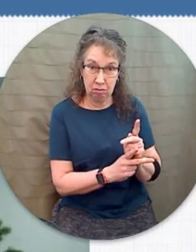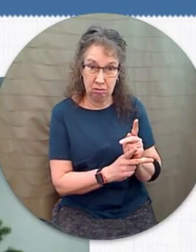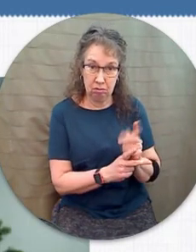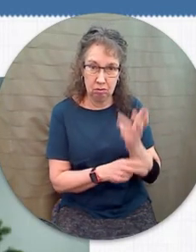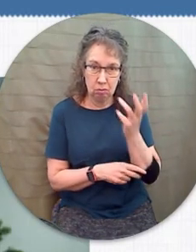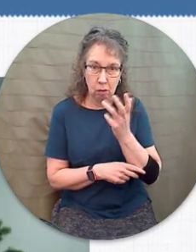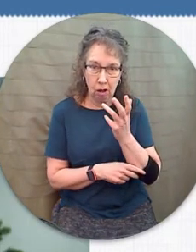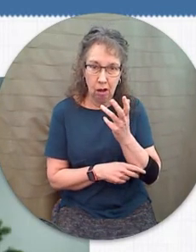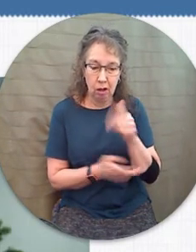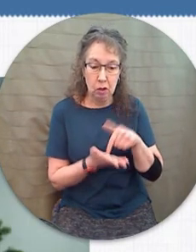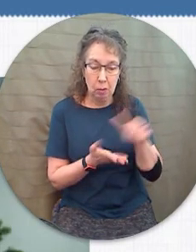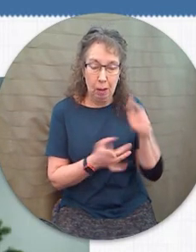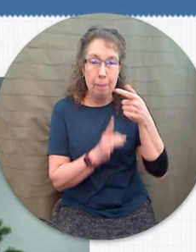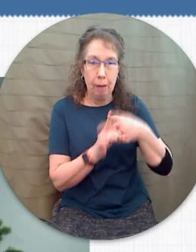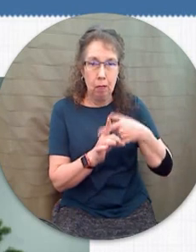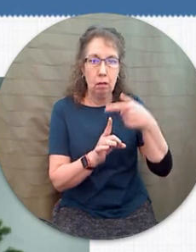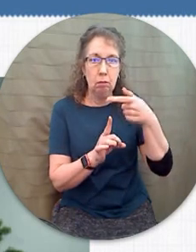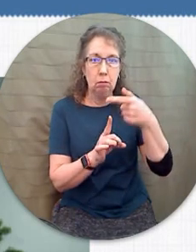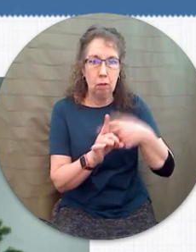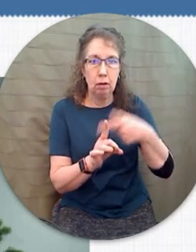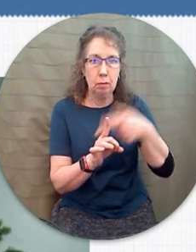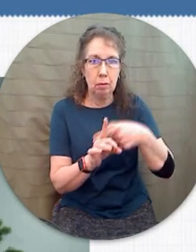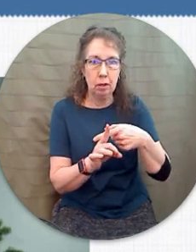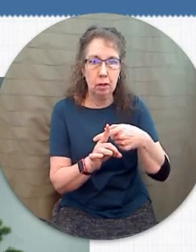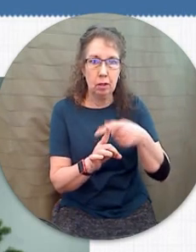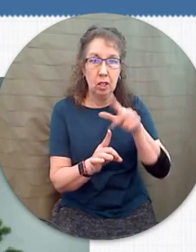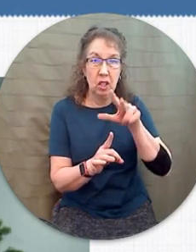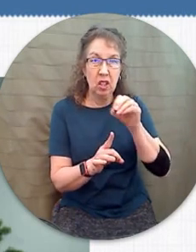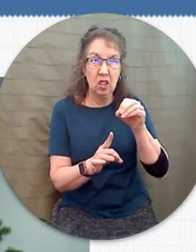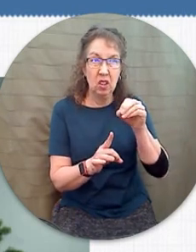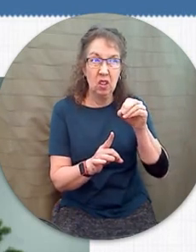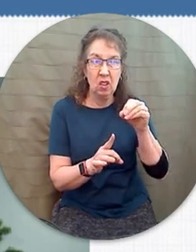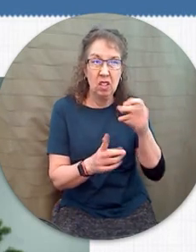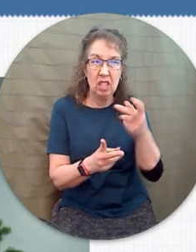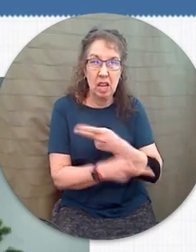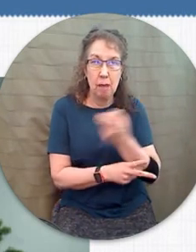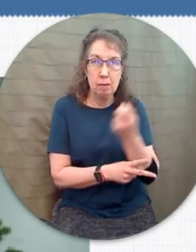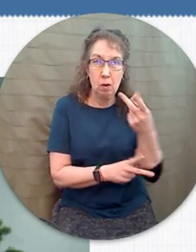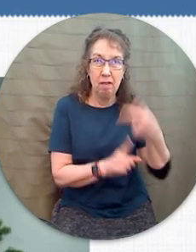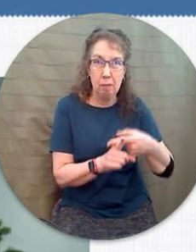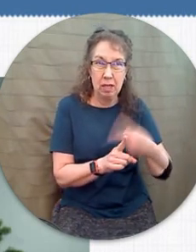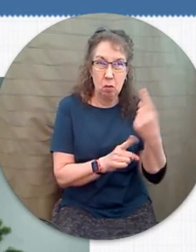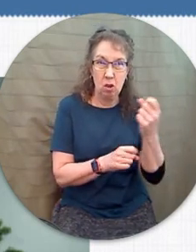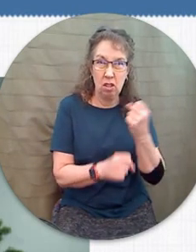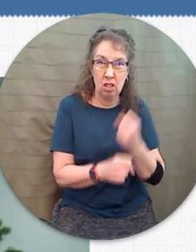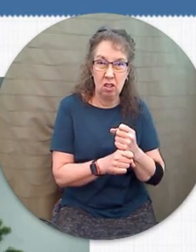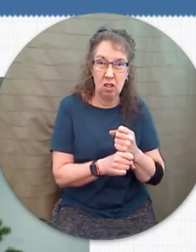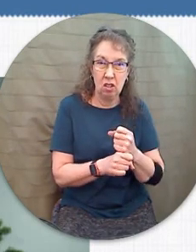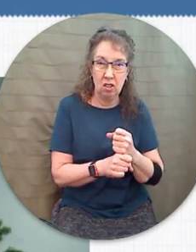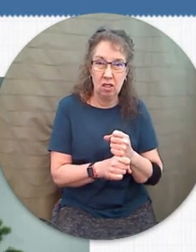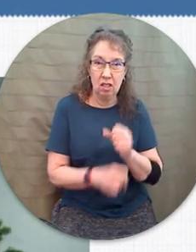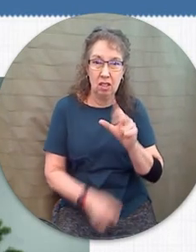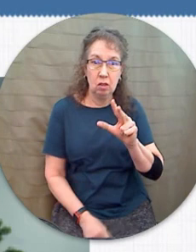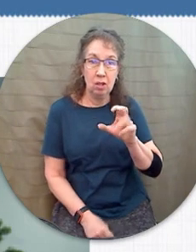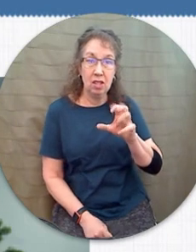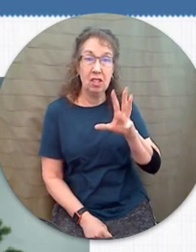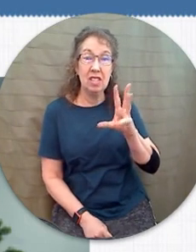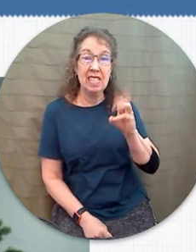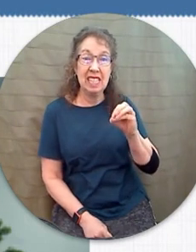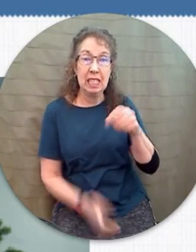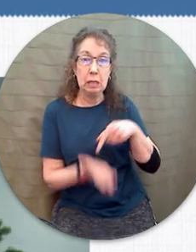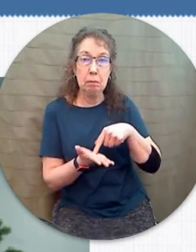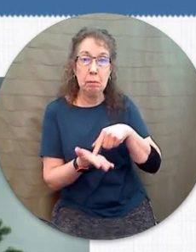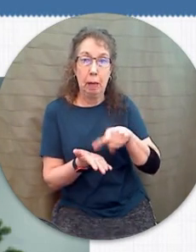you're paying monthly payments, and 30 times 12 months in a year, that's 360